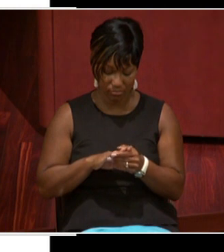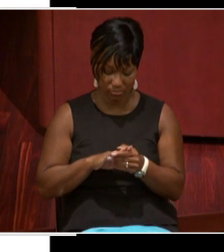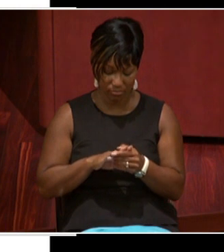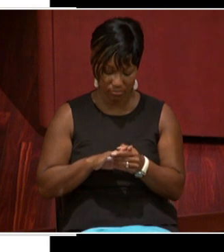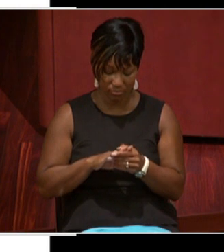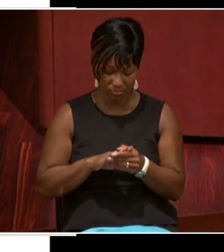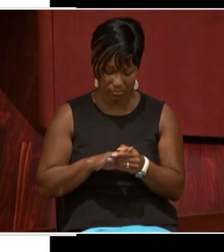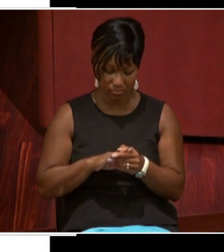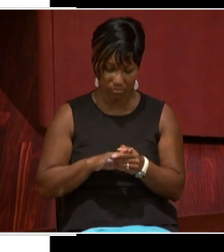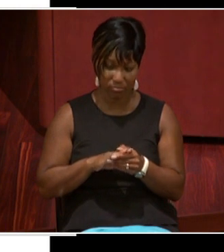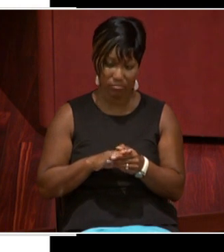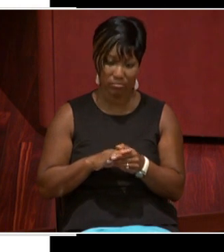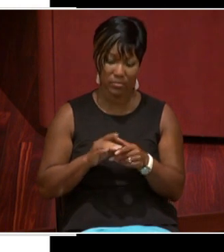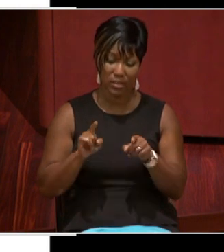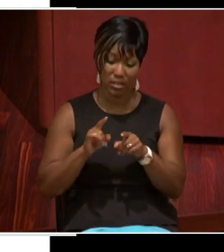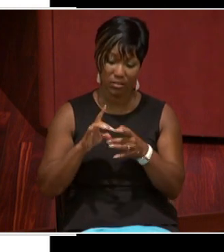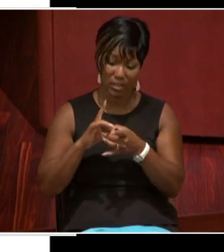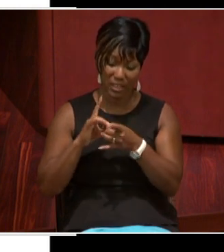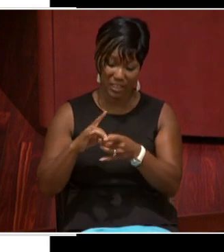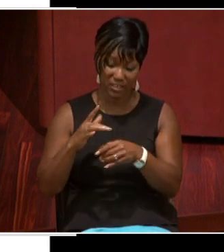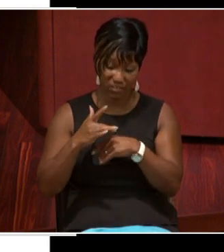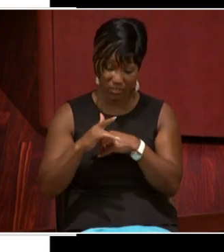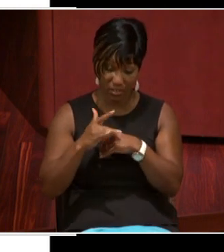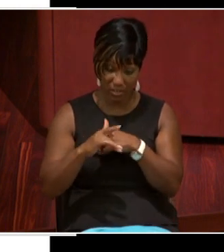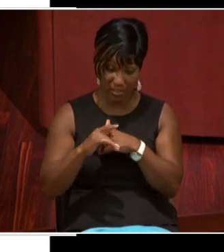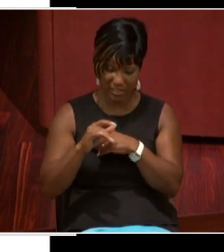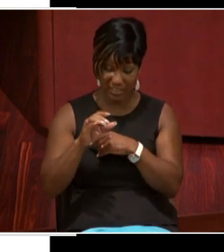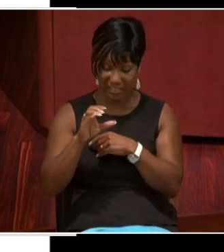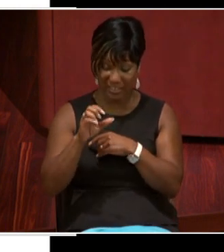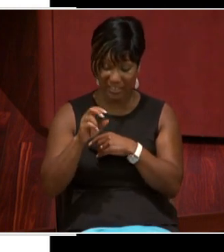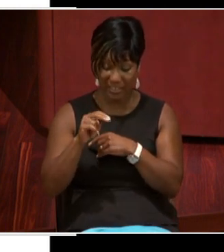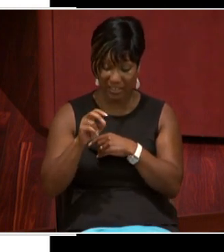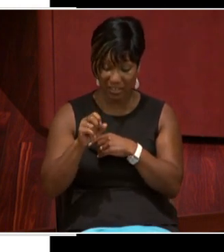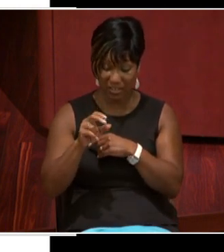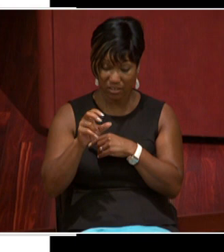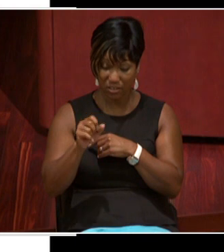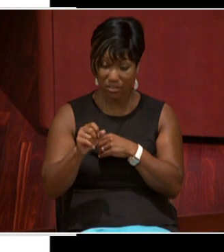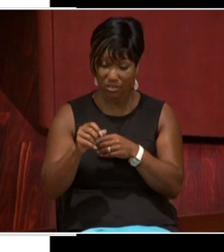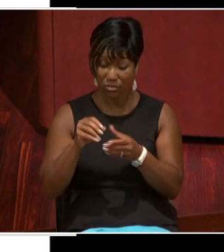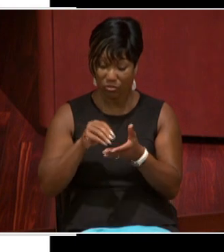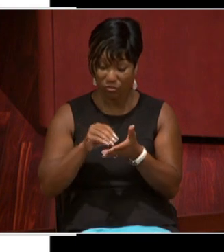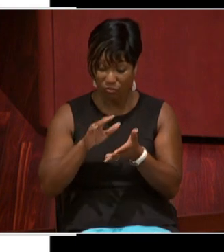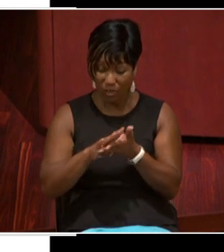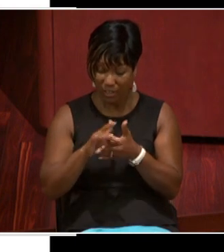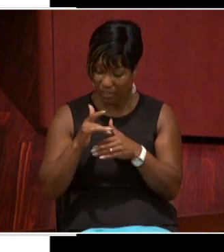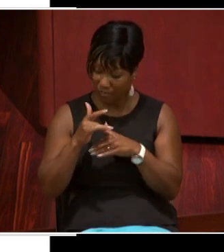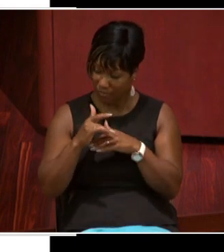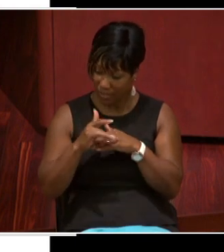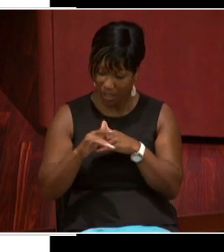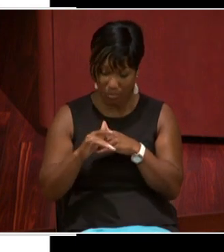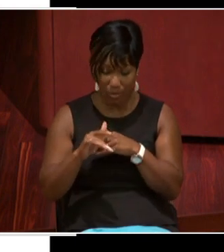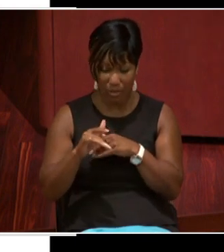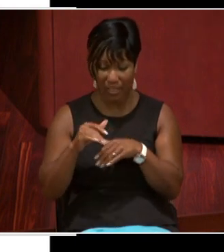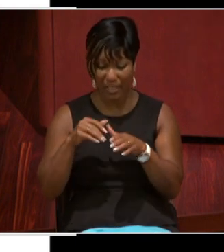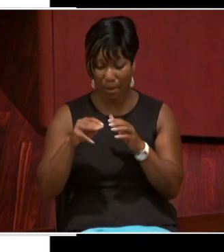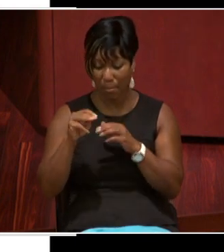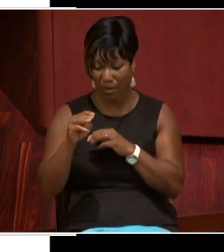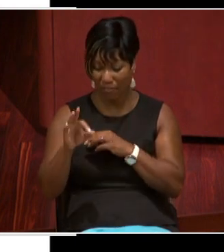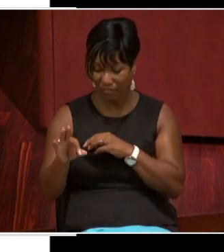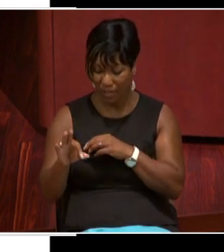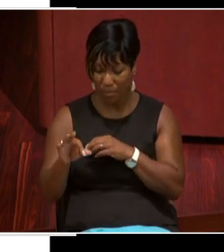In terms of availability, census records are widely available. They are on microfilm at the National Archives building in Washington,